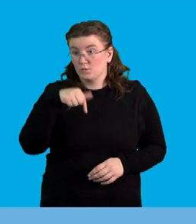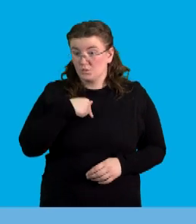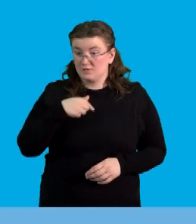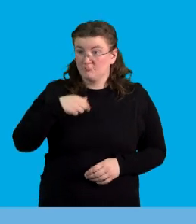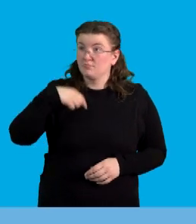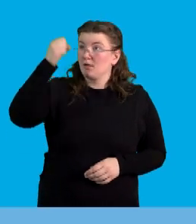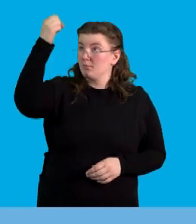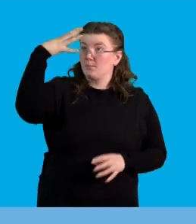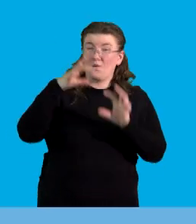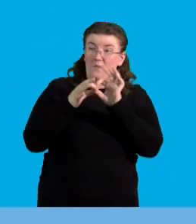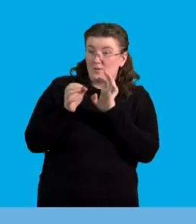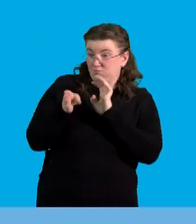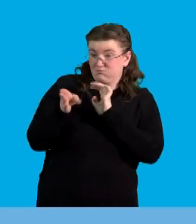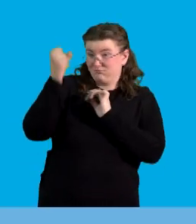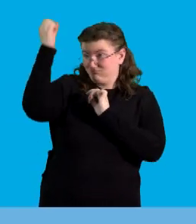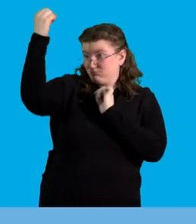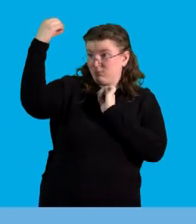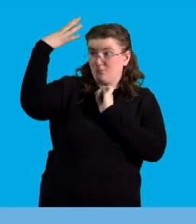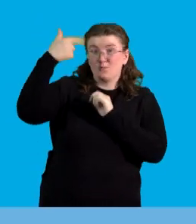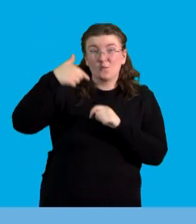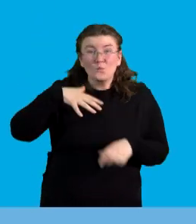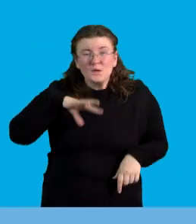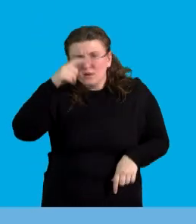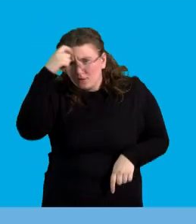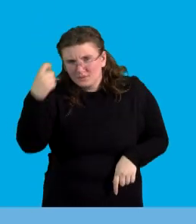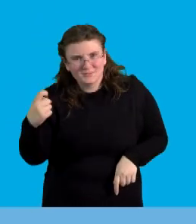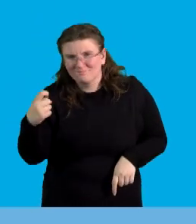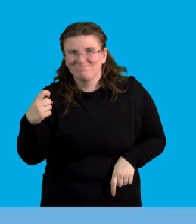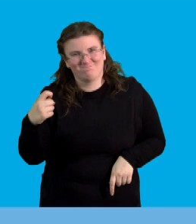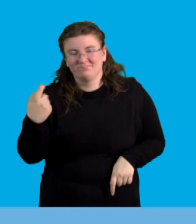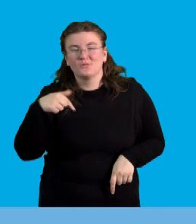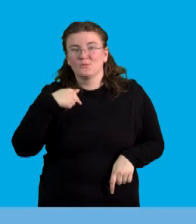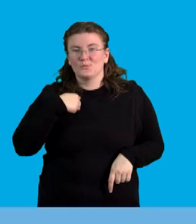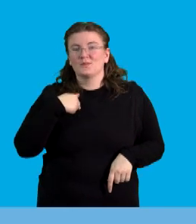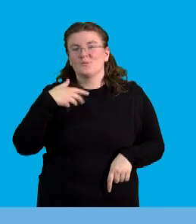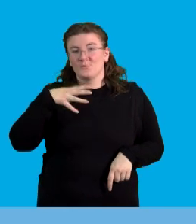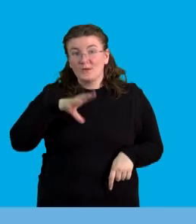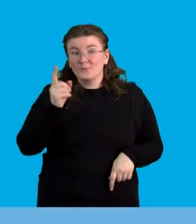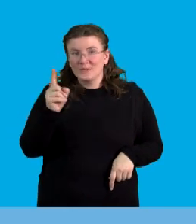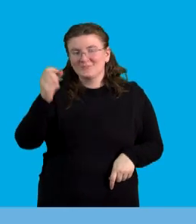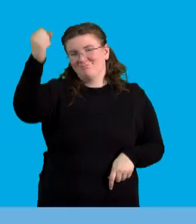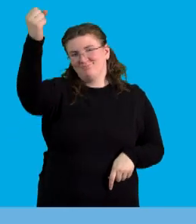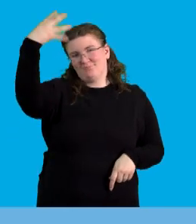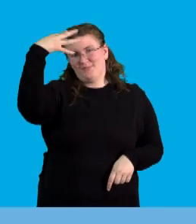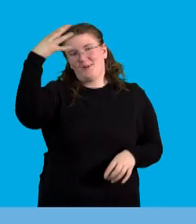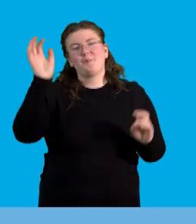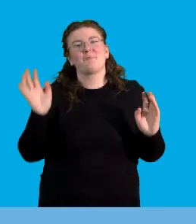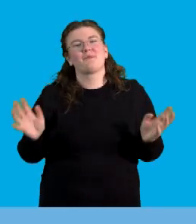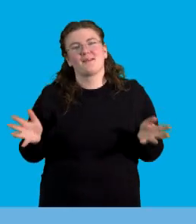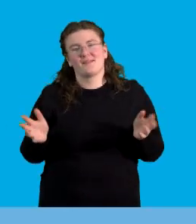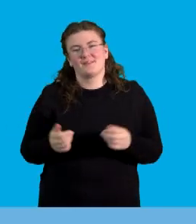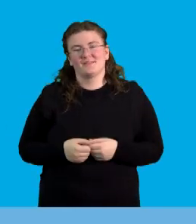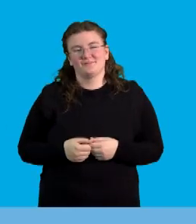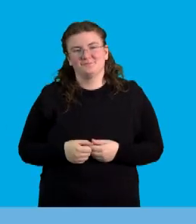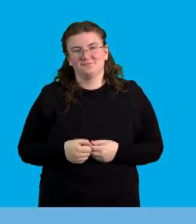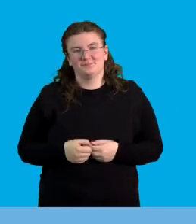are switching on a light bulb at our home, we are not looking for heat, we are mainly looking for the light bulb,